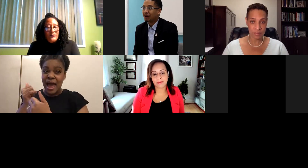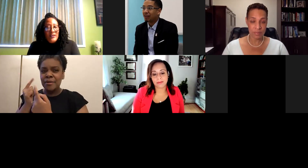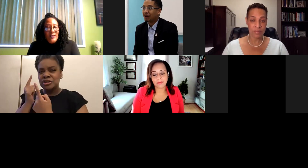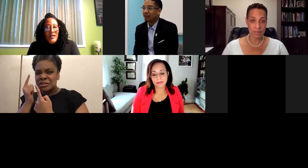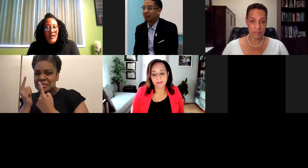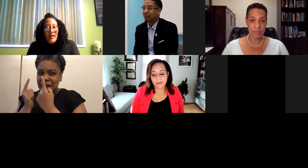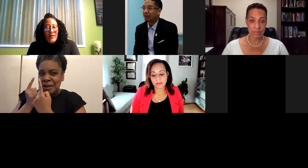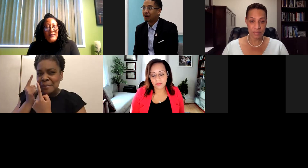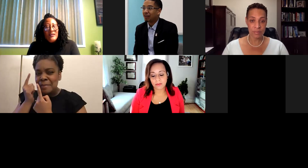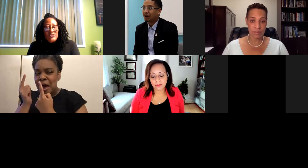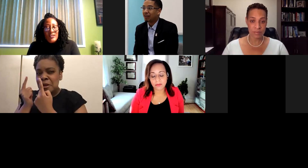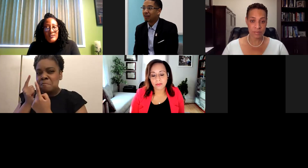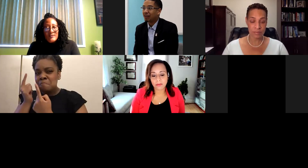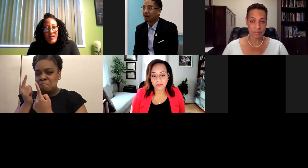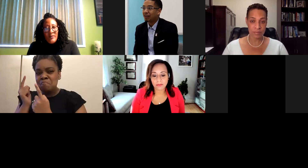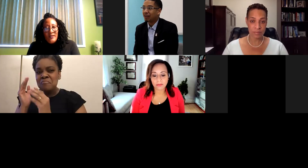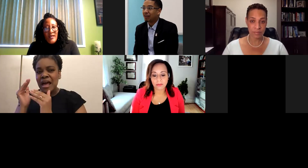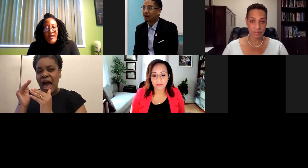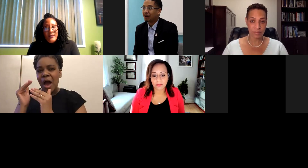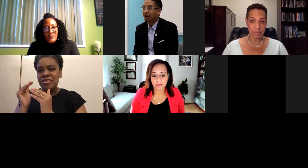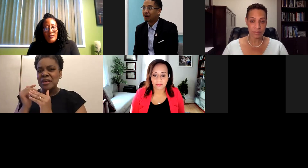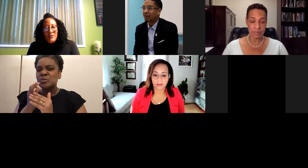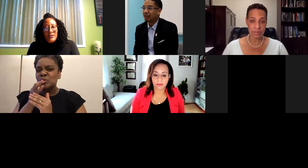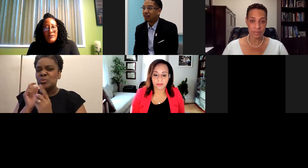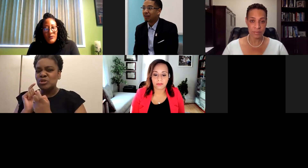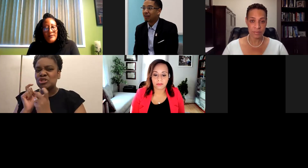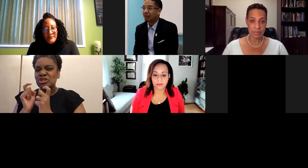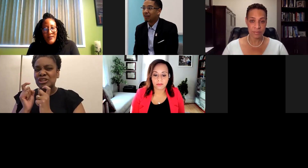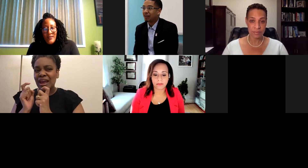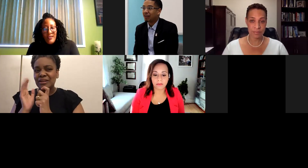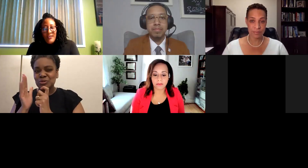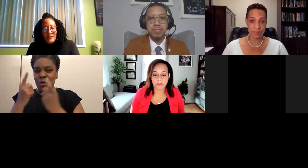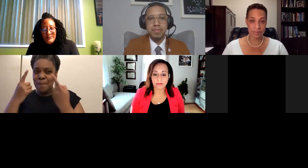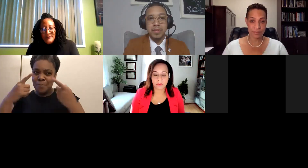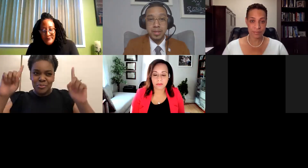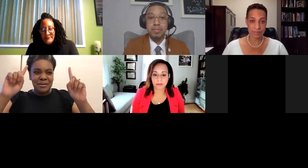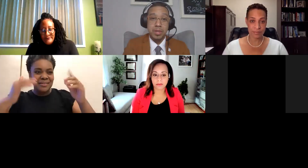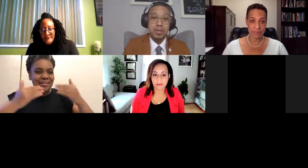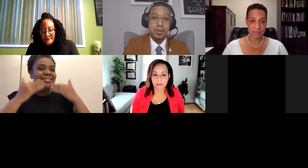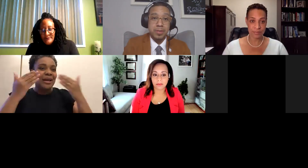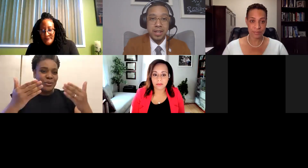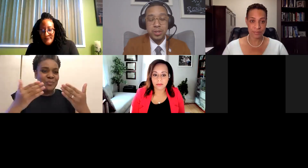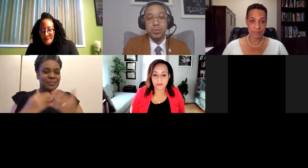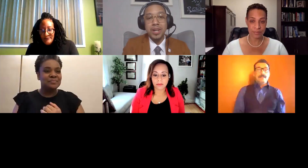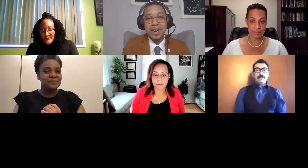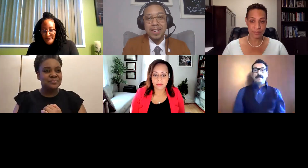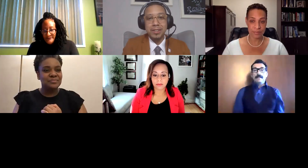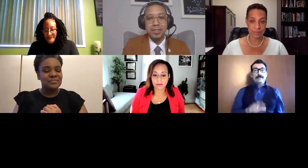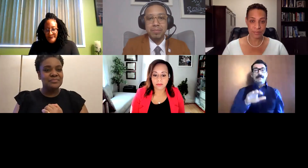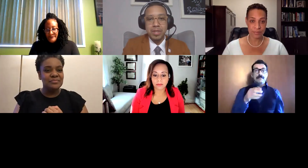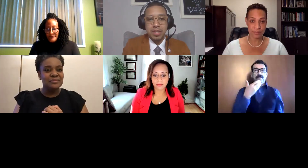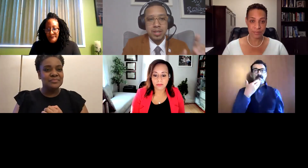So hopefully, I think a change is coming, and it's going to be a great one. Thank you. Oh, thank you.